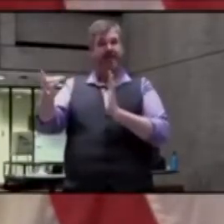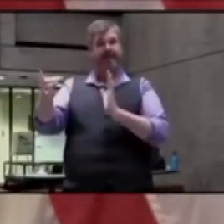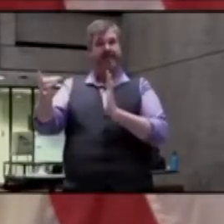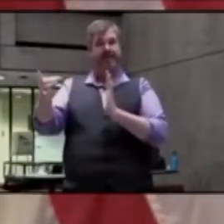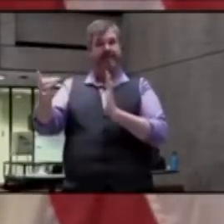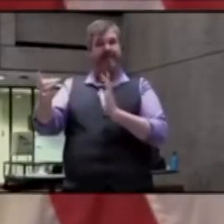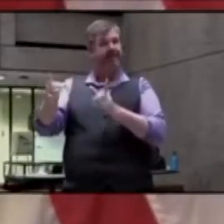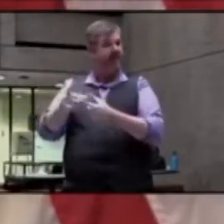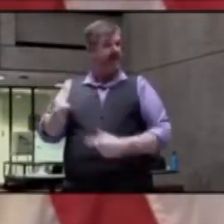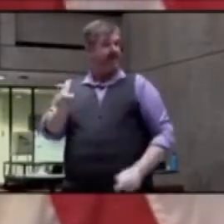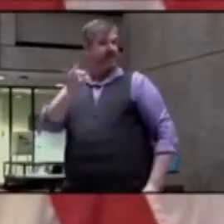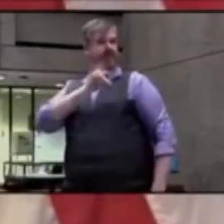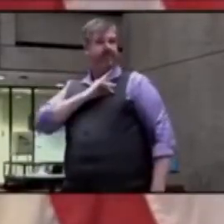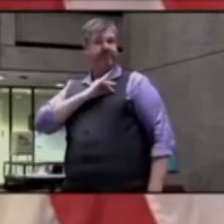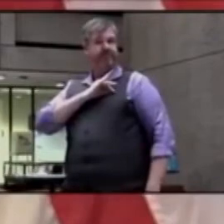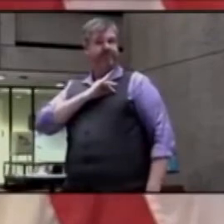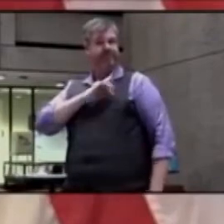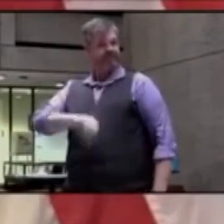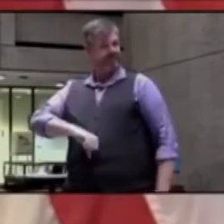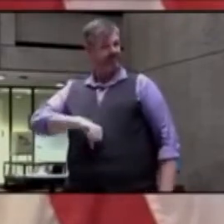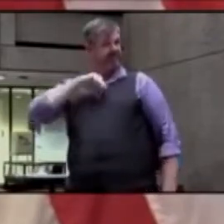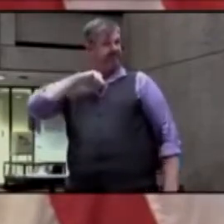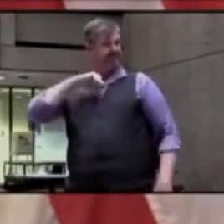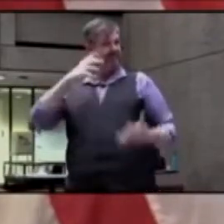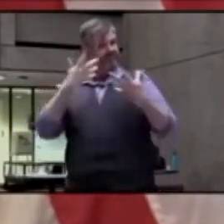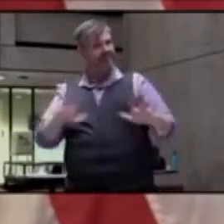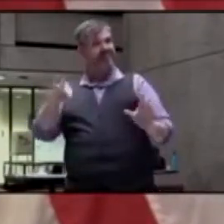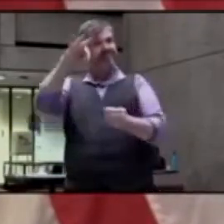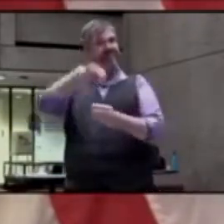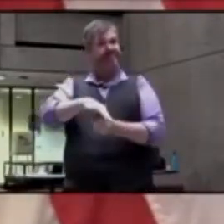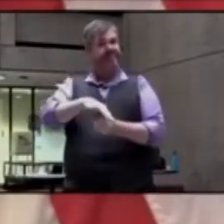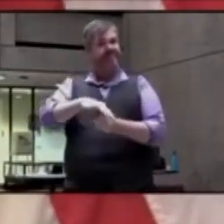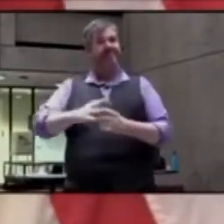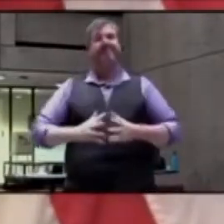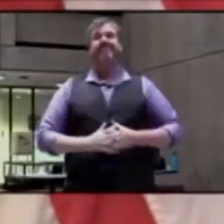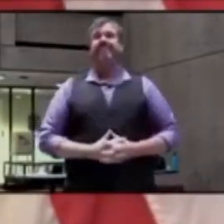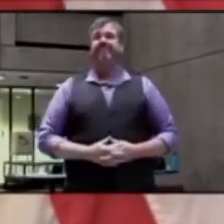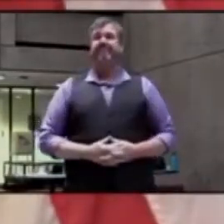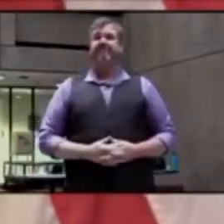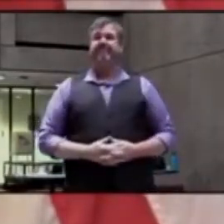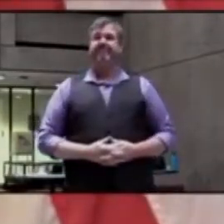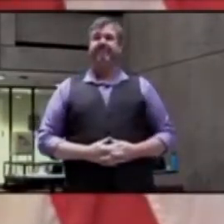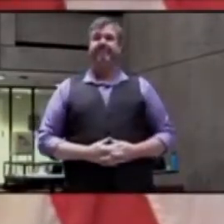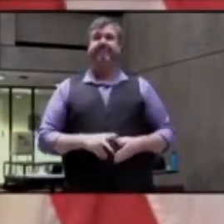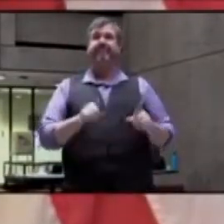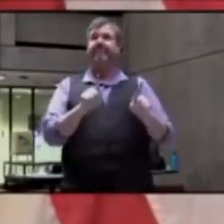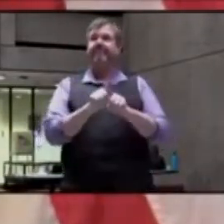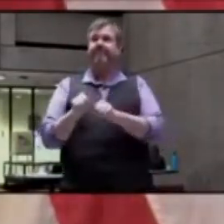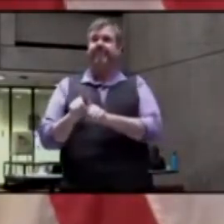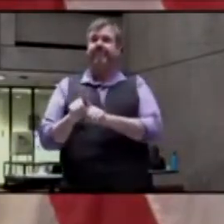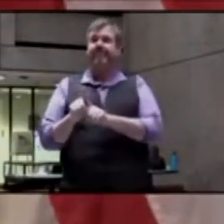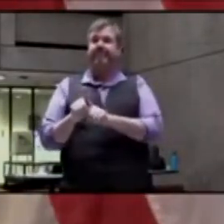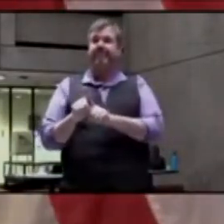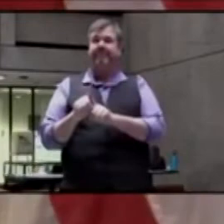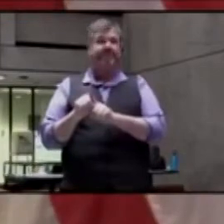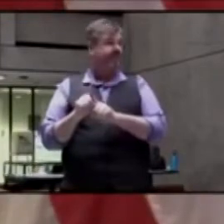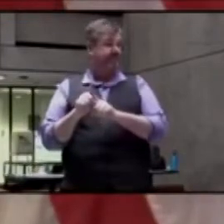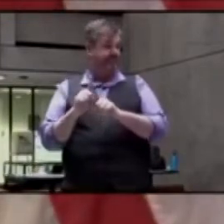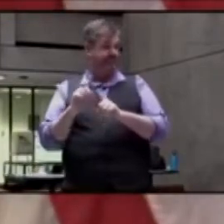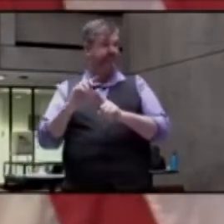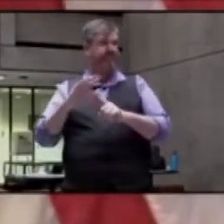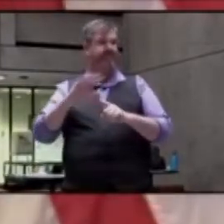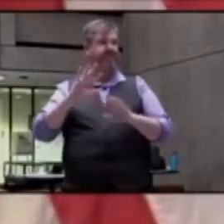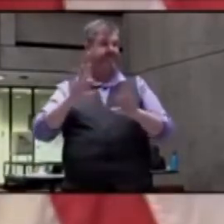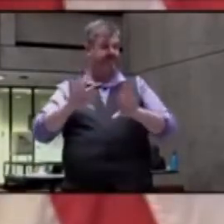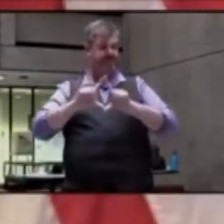you vote. So be on the lookout for that. And then inside you may have an update to the list of the vote